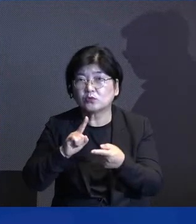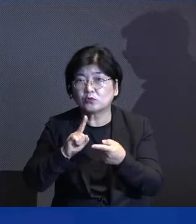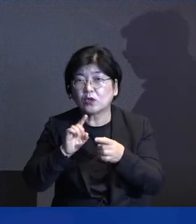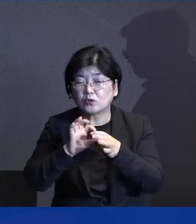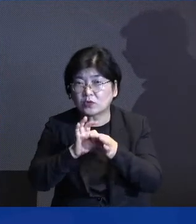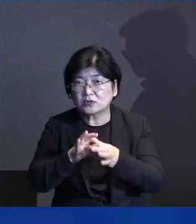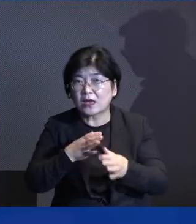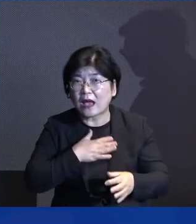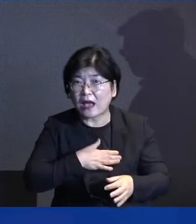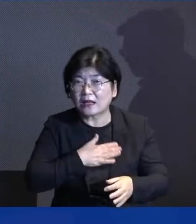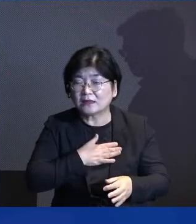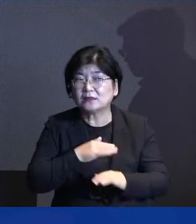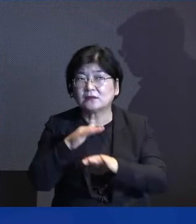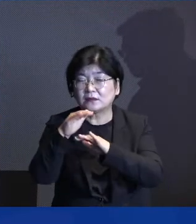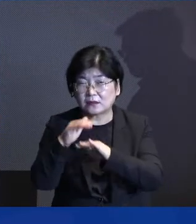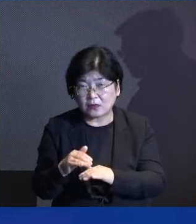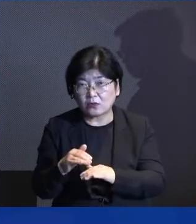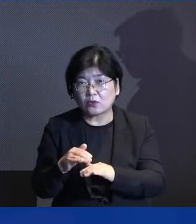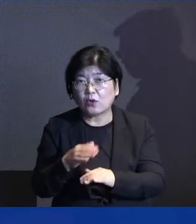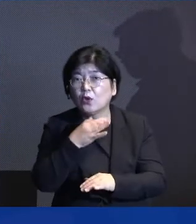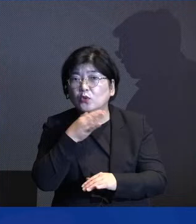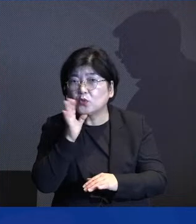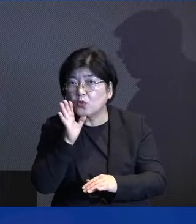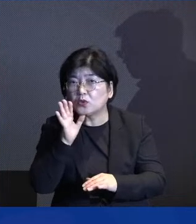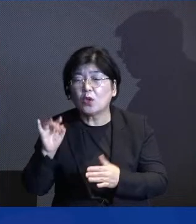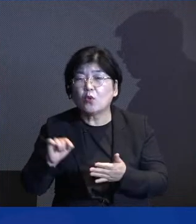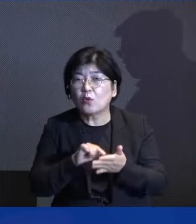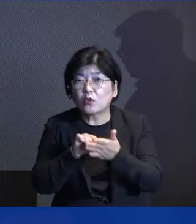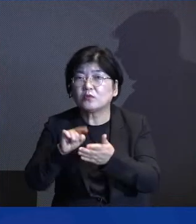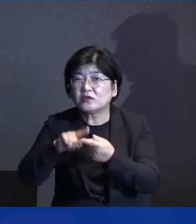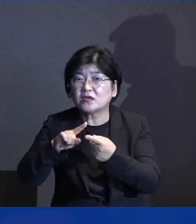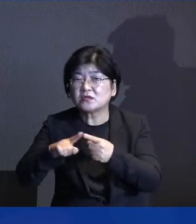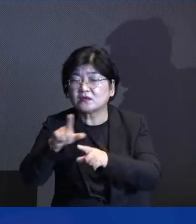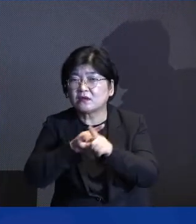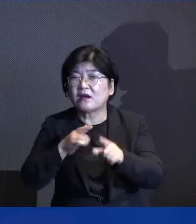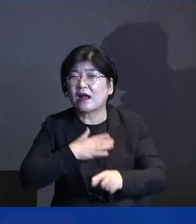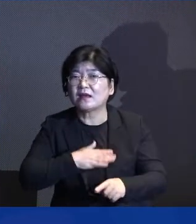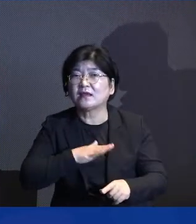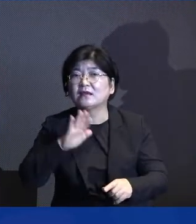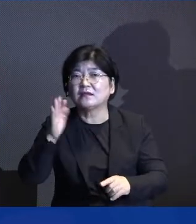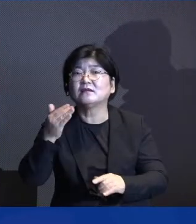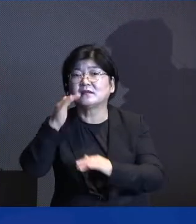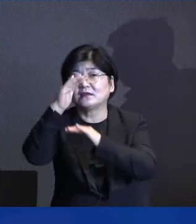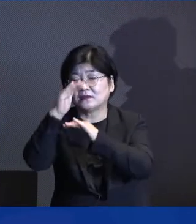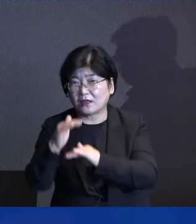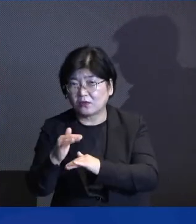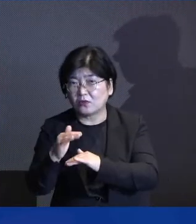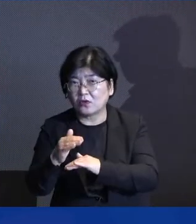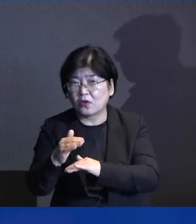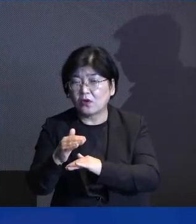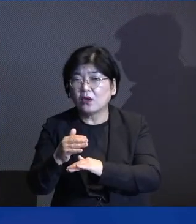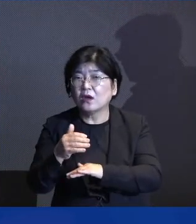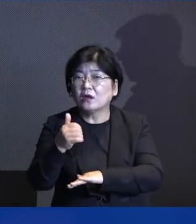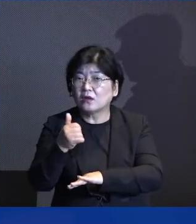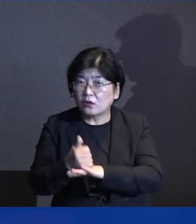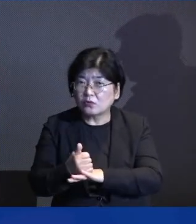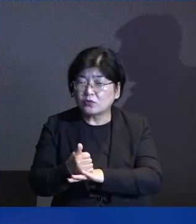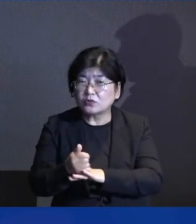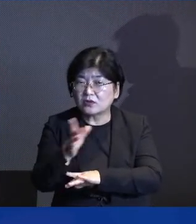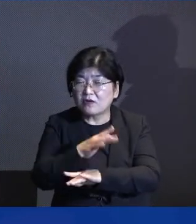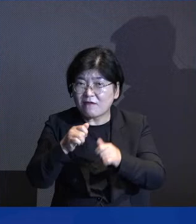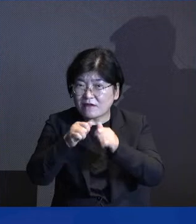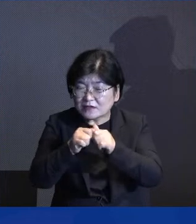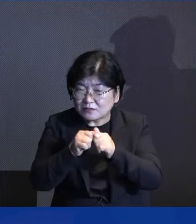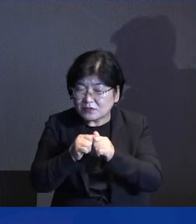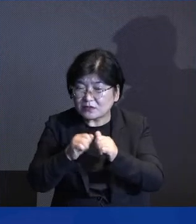understanding of loneliness over older adults, we should more carefully incorporate social culture